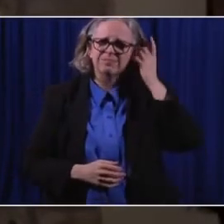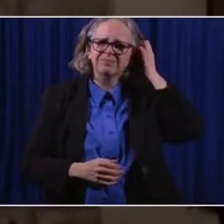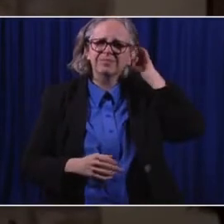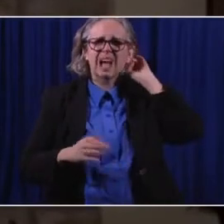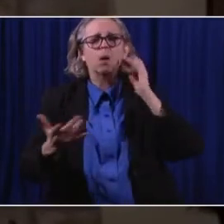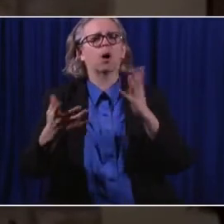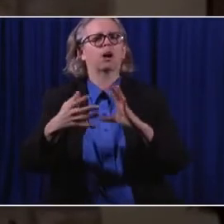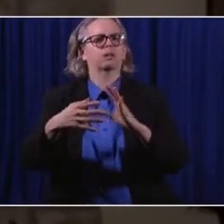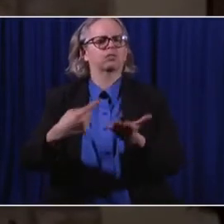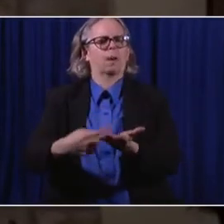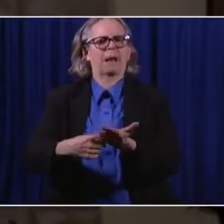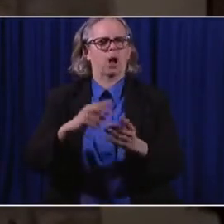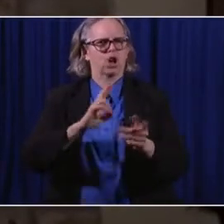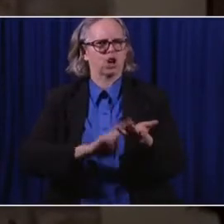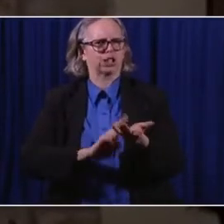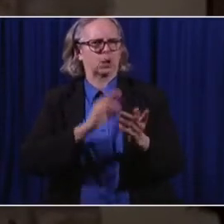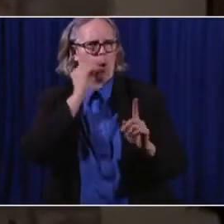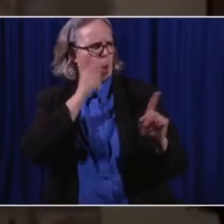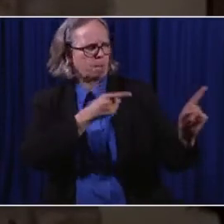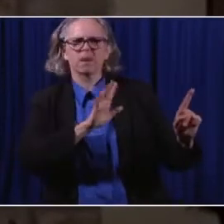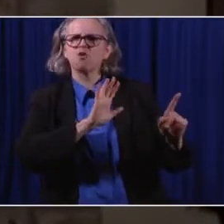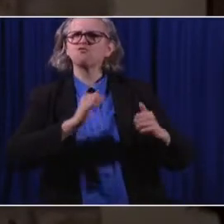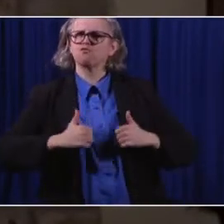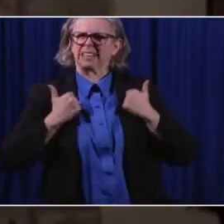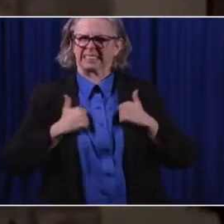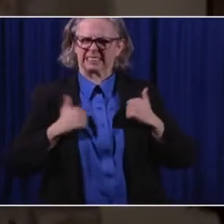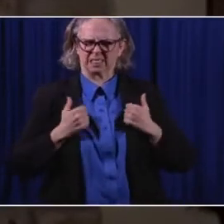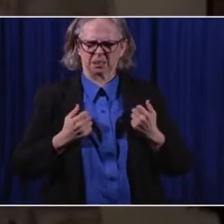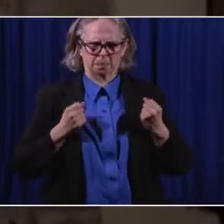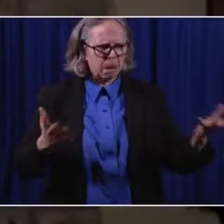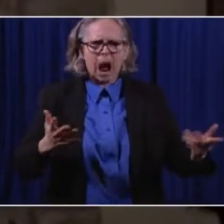nursing home residents who are taking the vaccine. We think